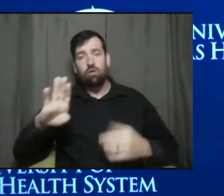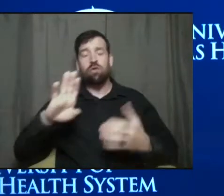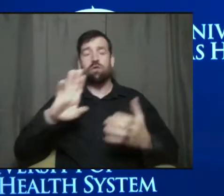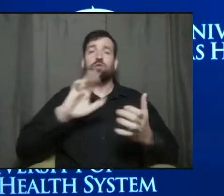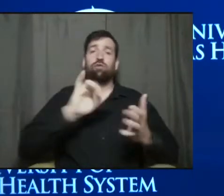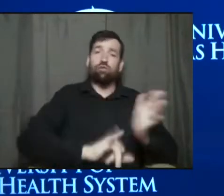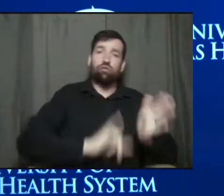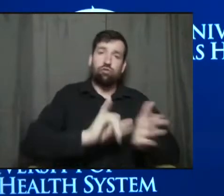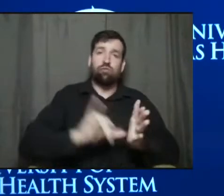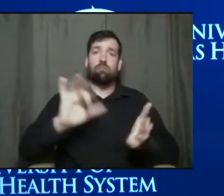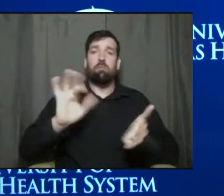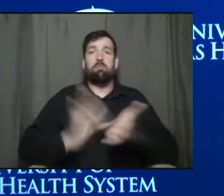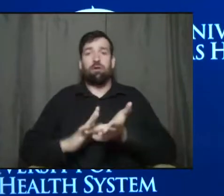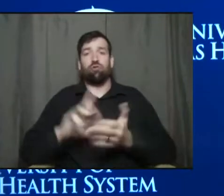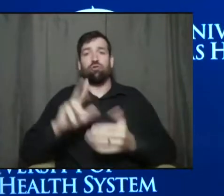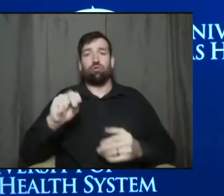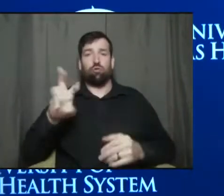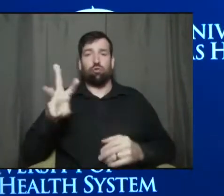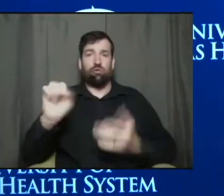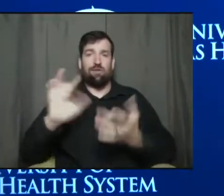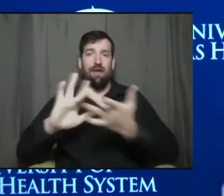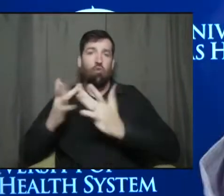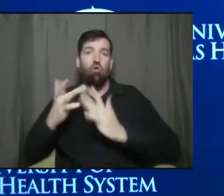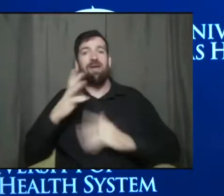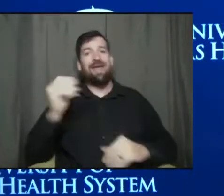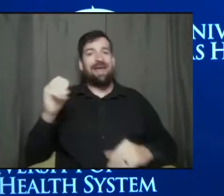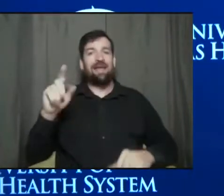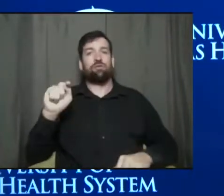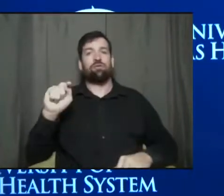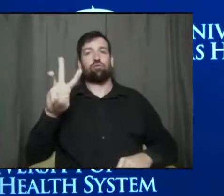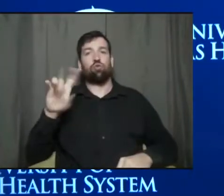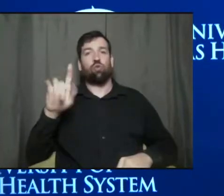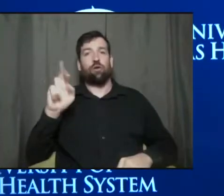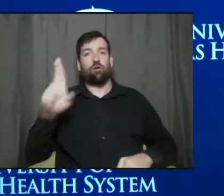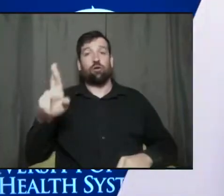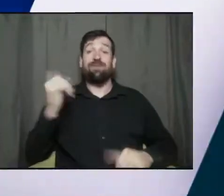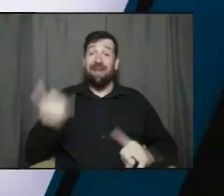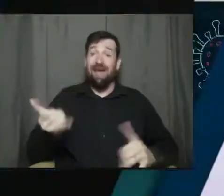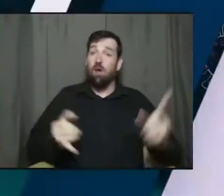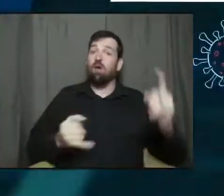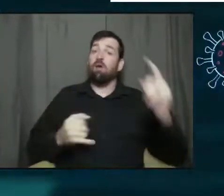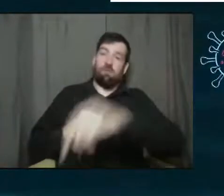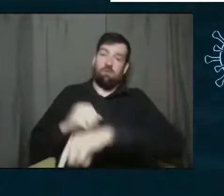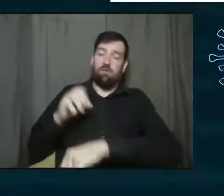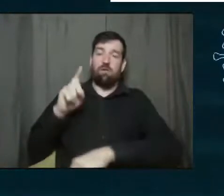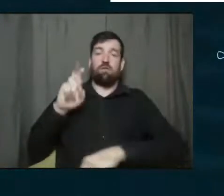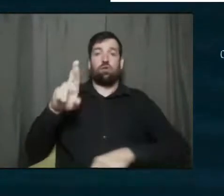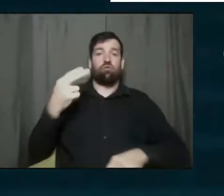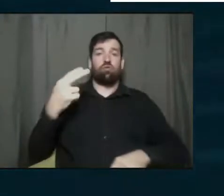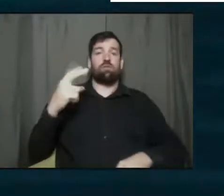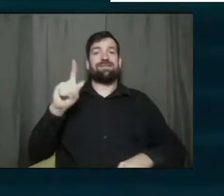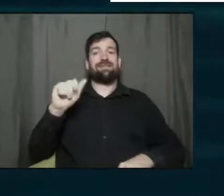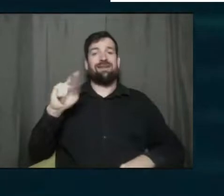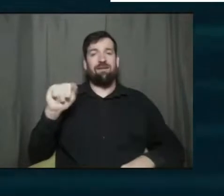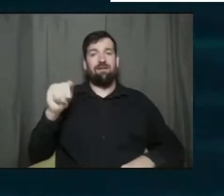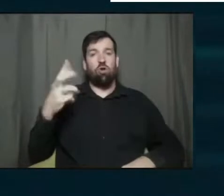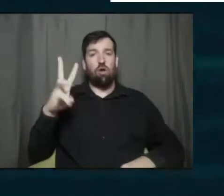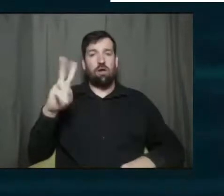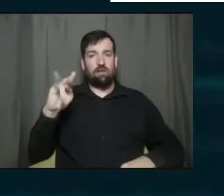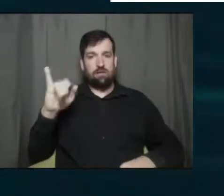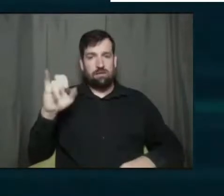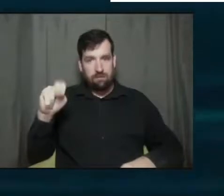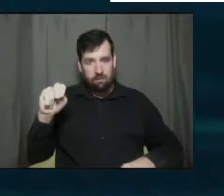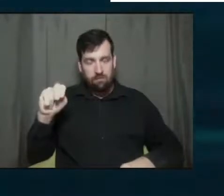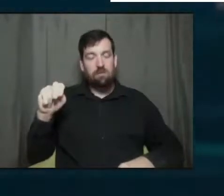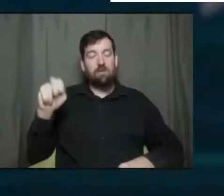now Twitter. Those links are on your screen. But before we do that, it's time to check in with Dr. Dana Hawkinson, Medical Director of Infection Prevention